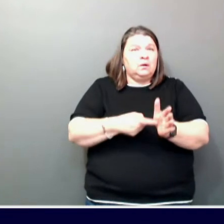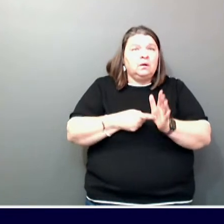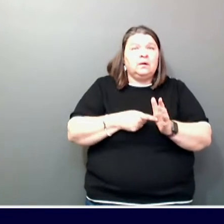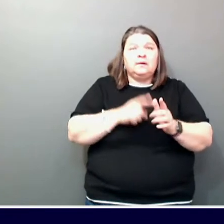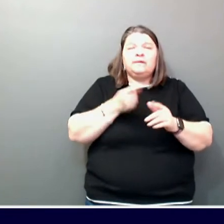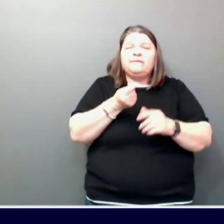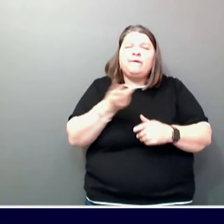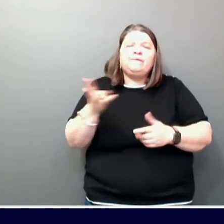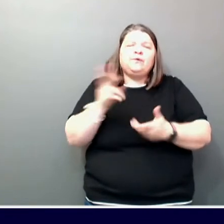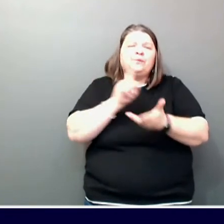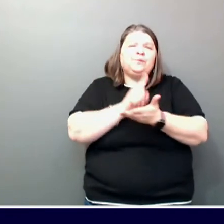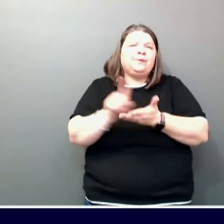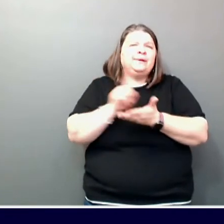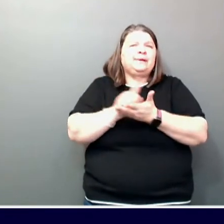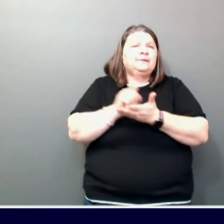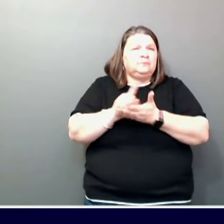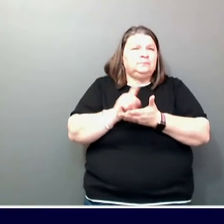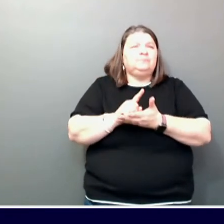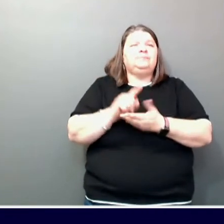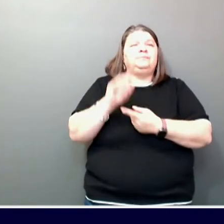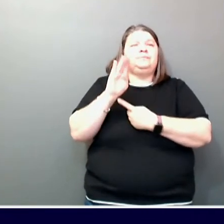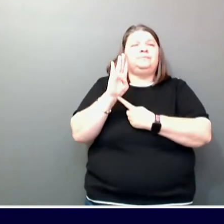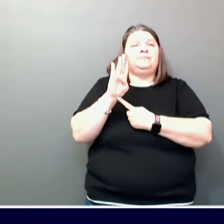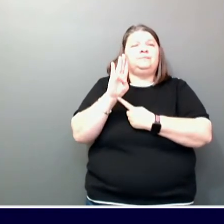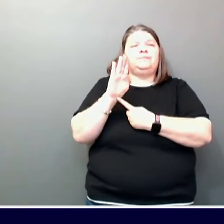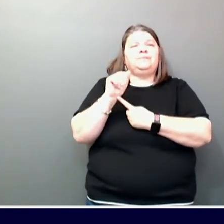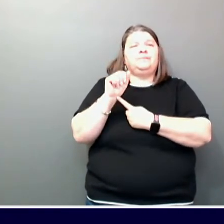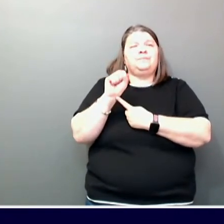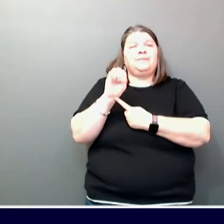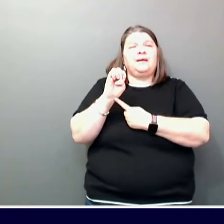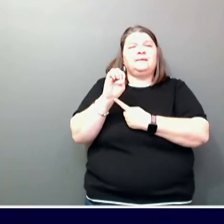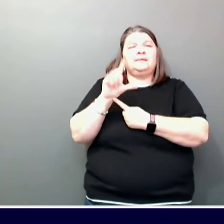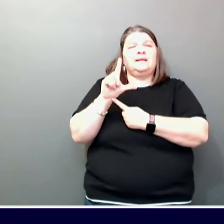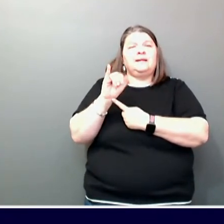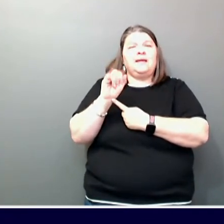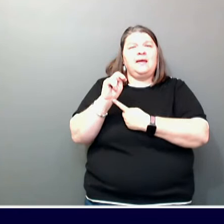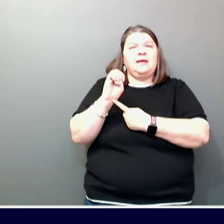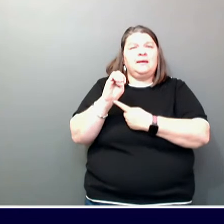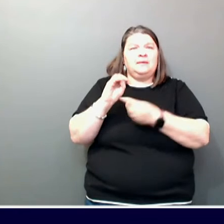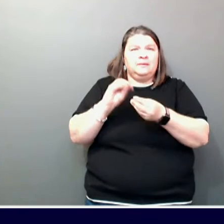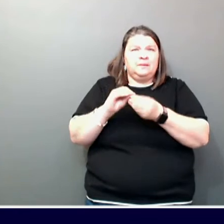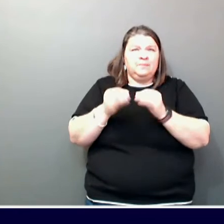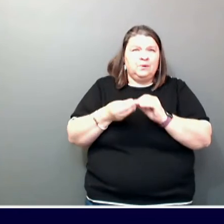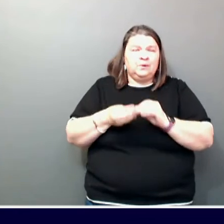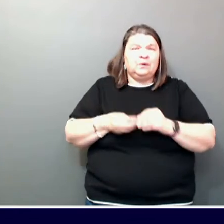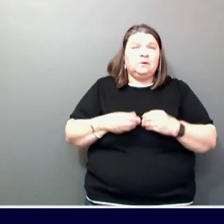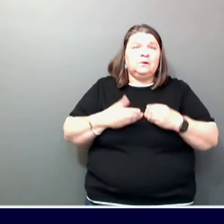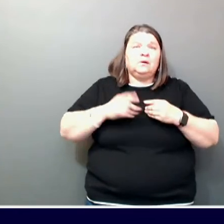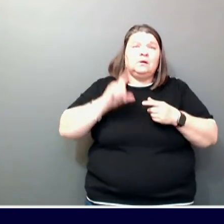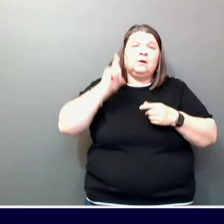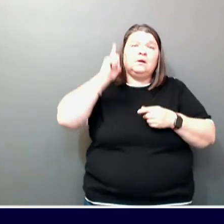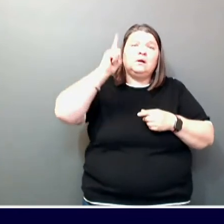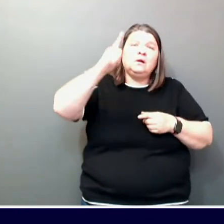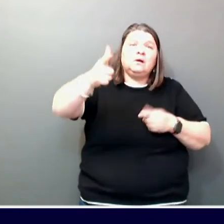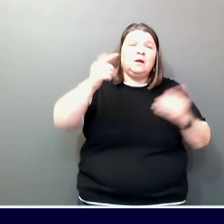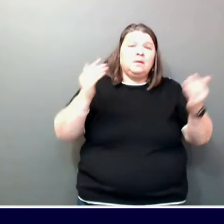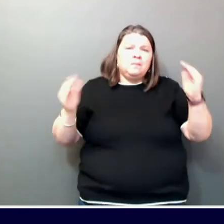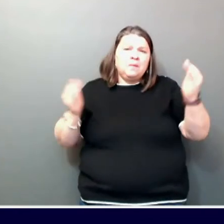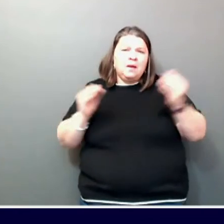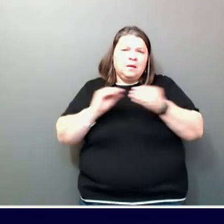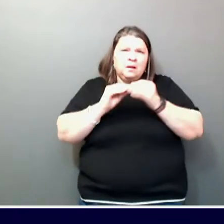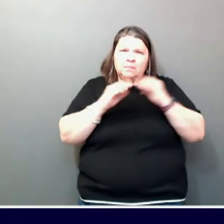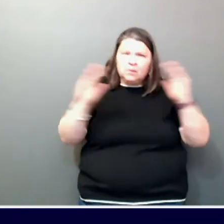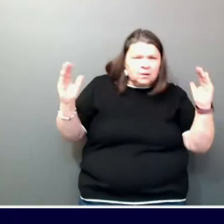change. Is that kind of still the case? Do you know kind of what we should be interpreting from the data that's available? Yeah, you're right,